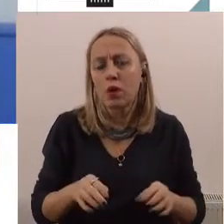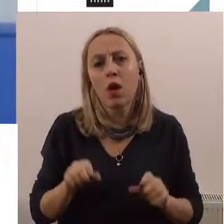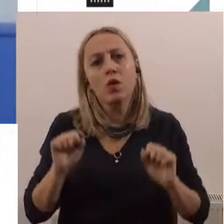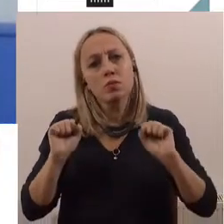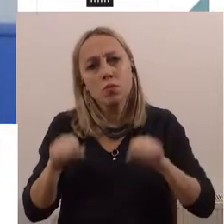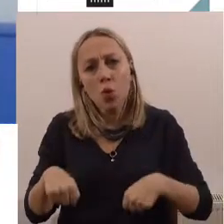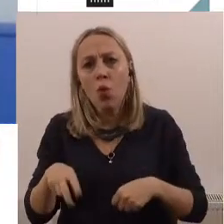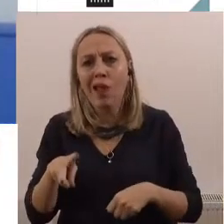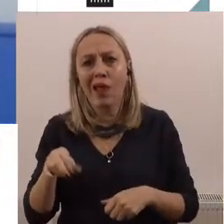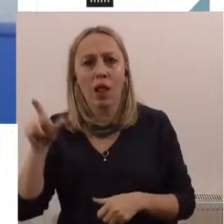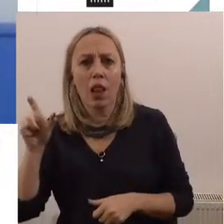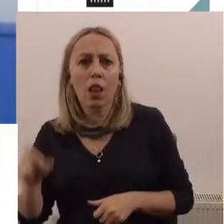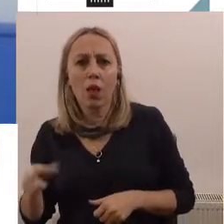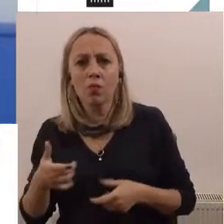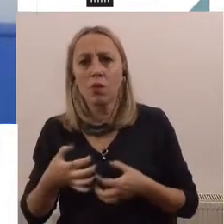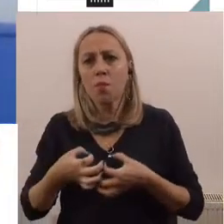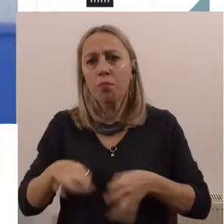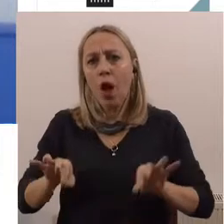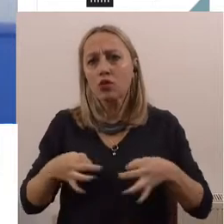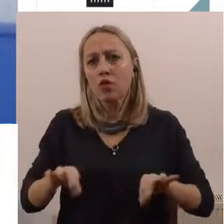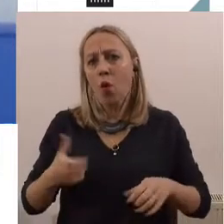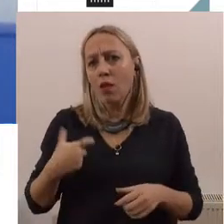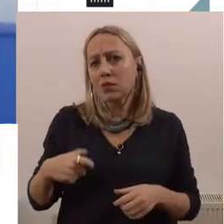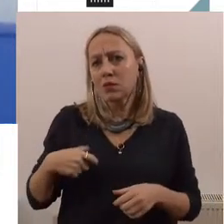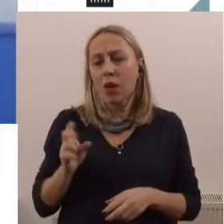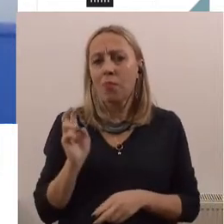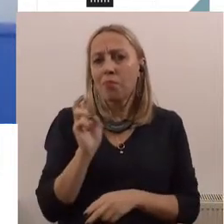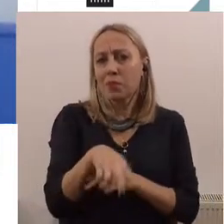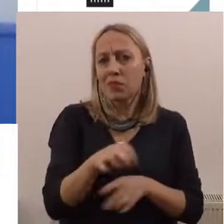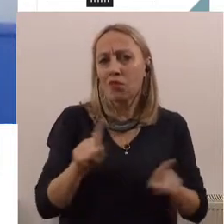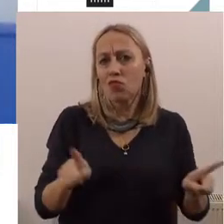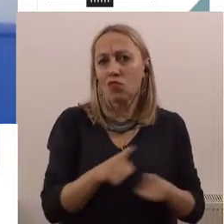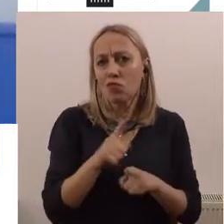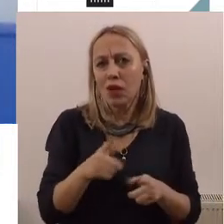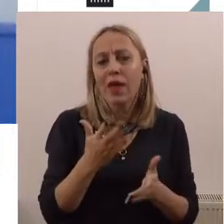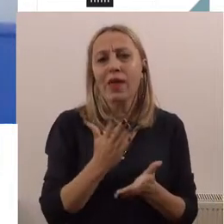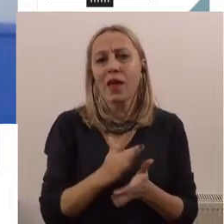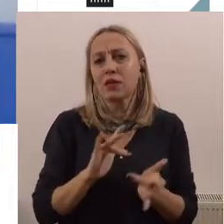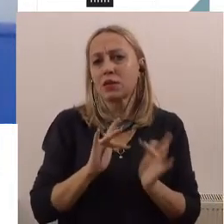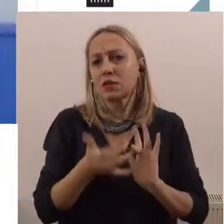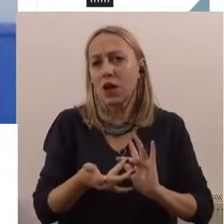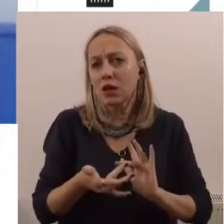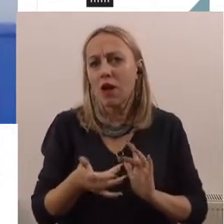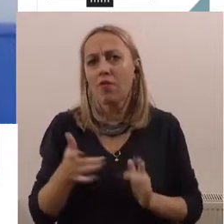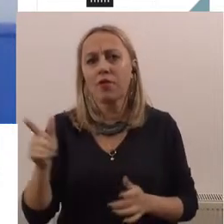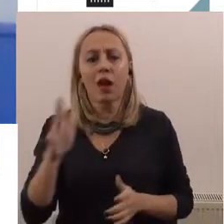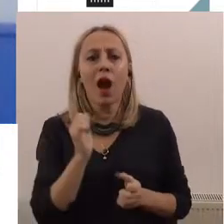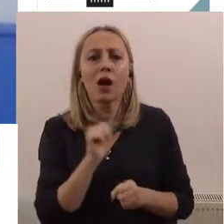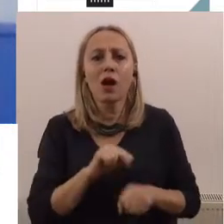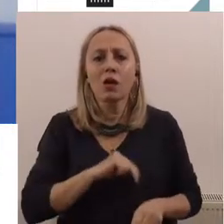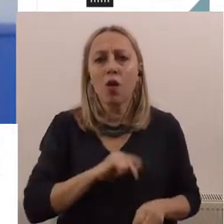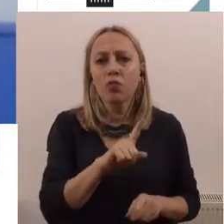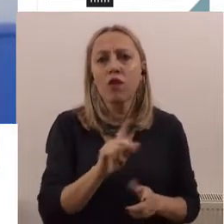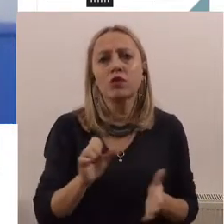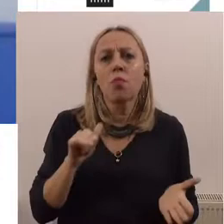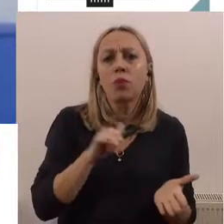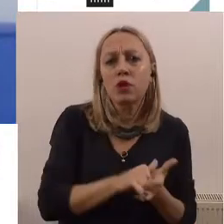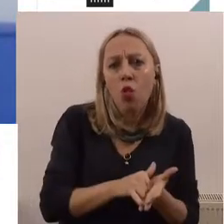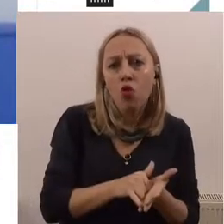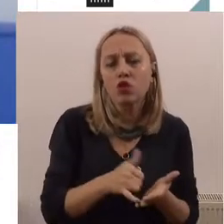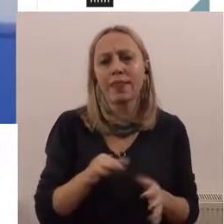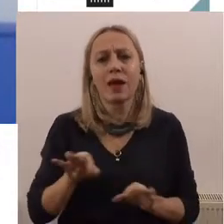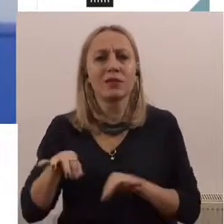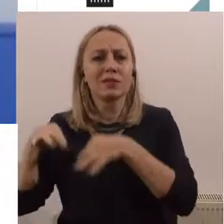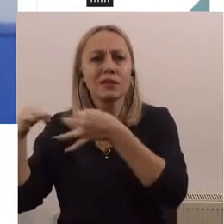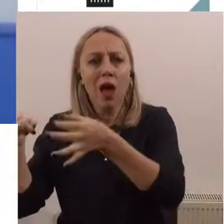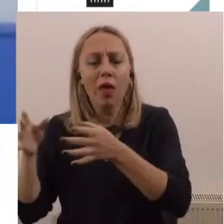Is it possible? Can people afford it to come in? Digital accessibility, how's your website, your app?